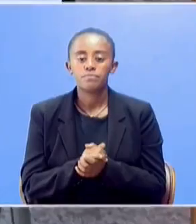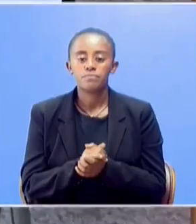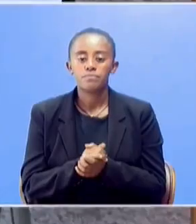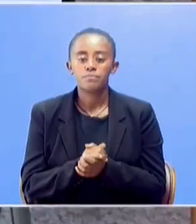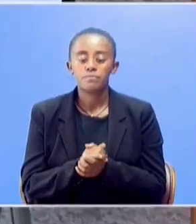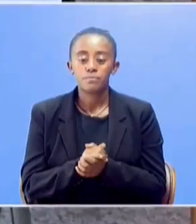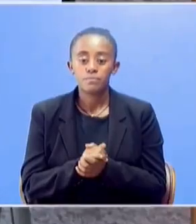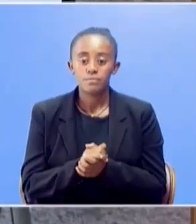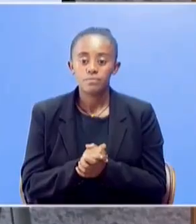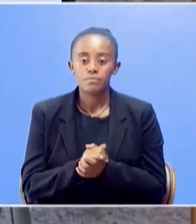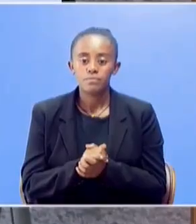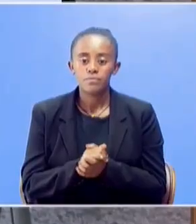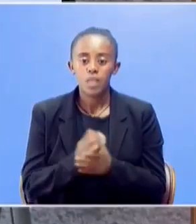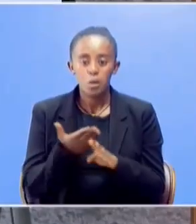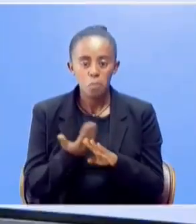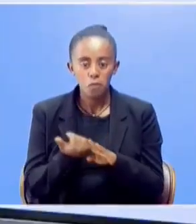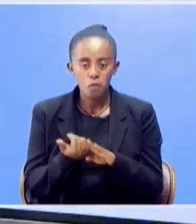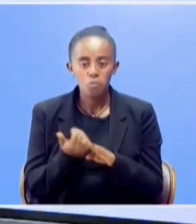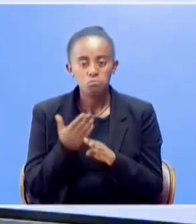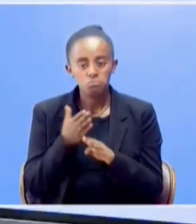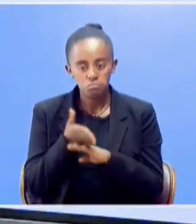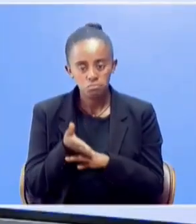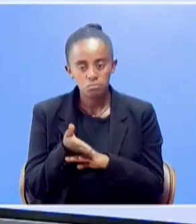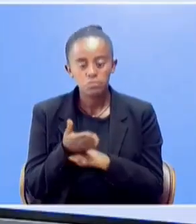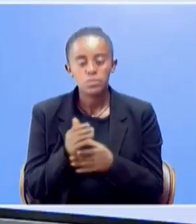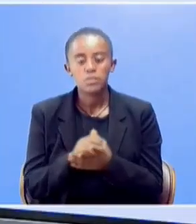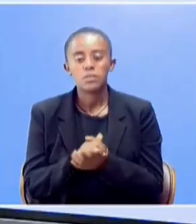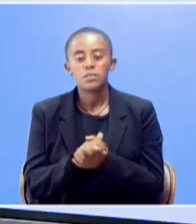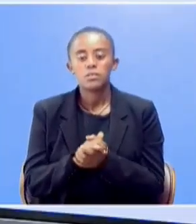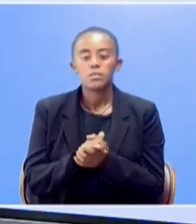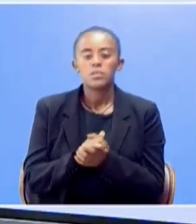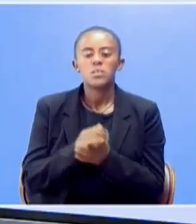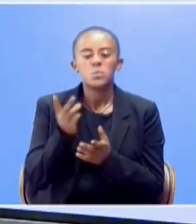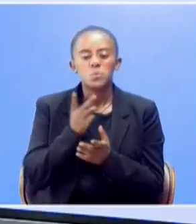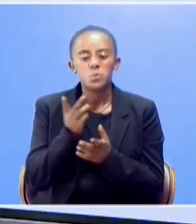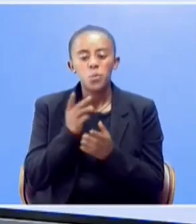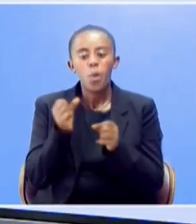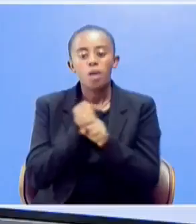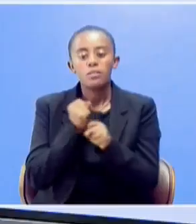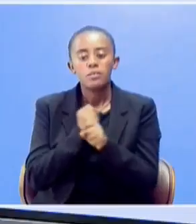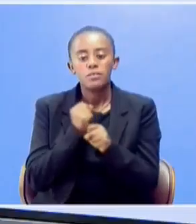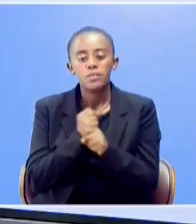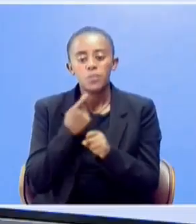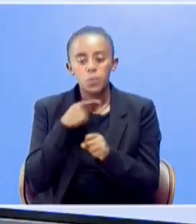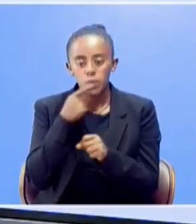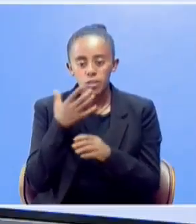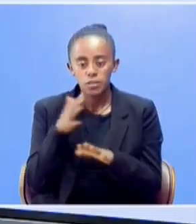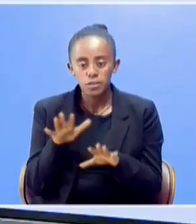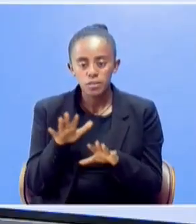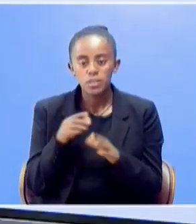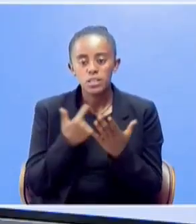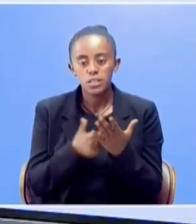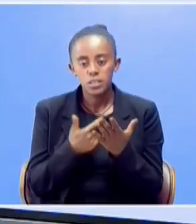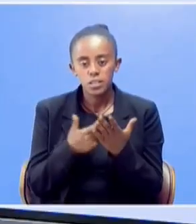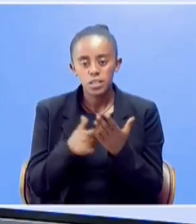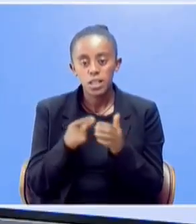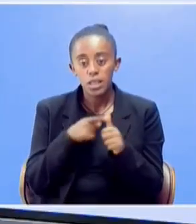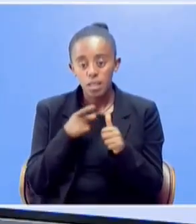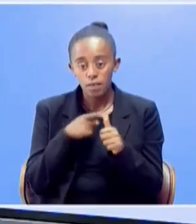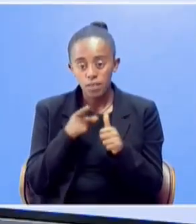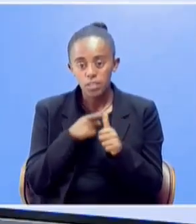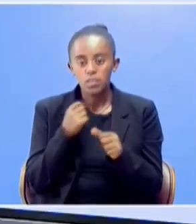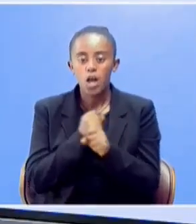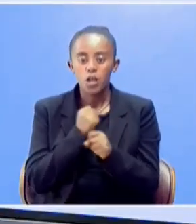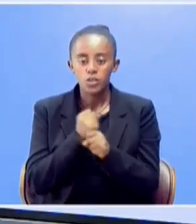All right? So, what do we say about this activity? We said that this one is the first